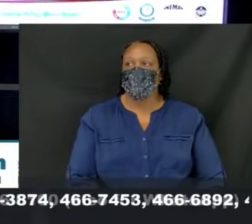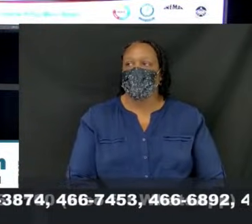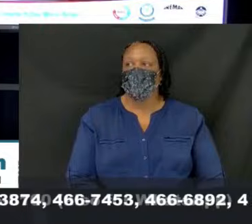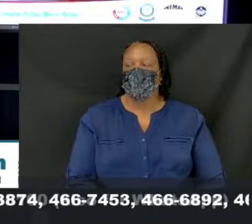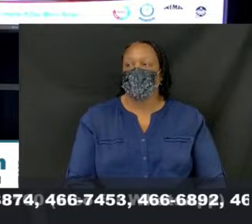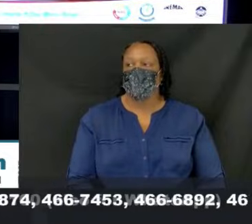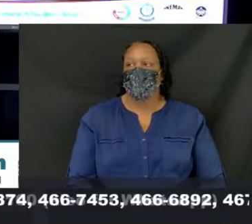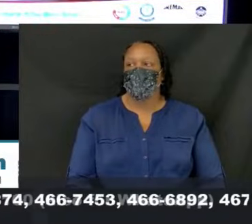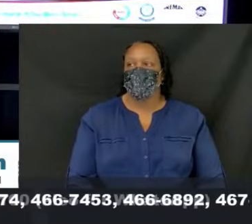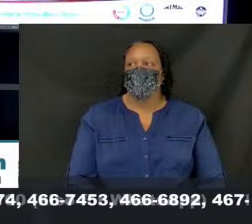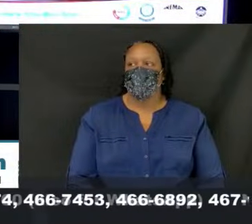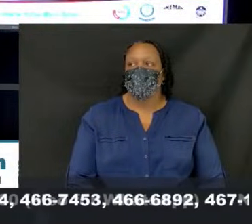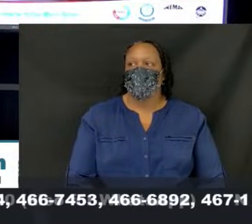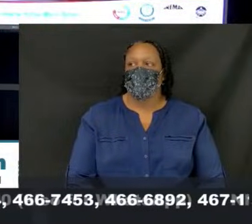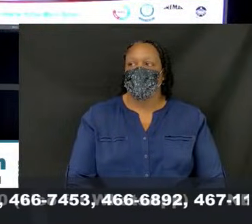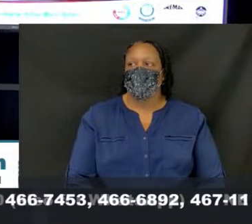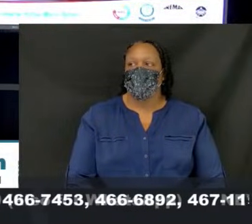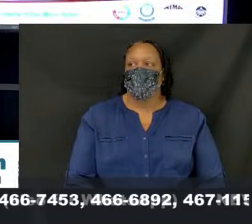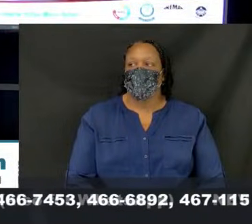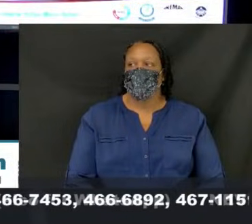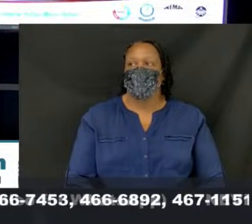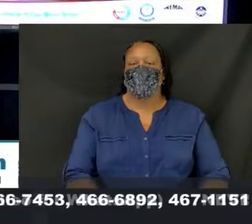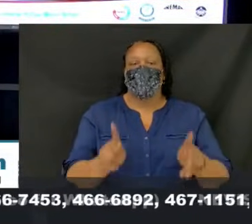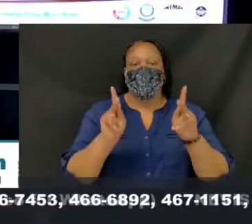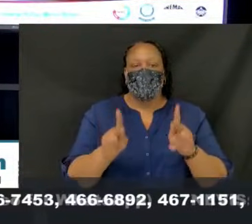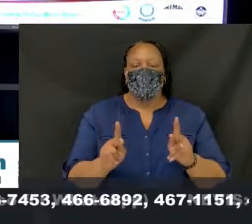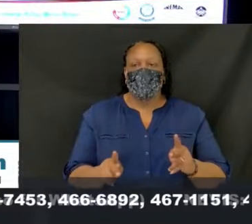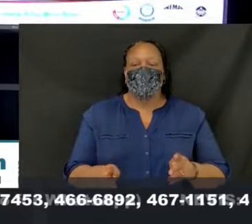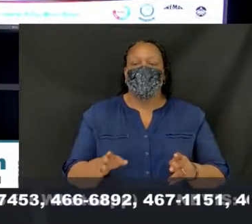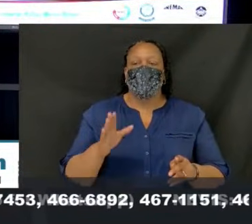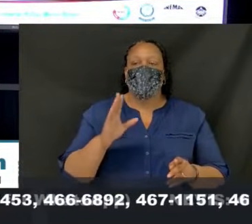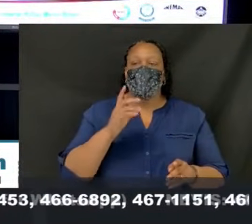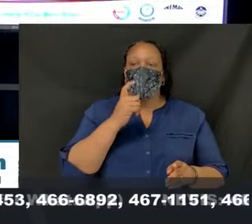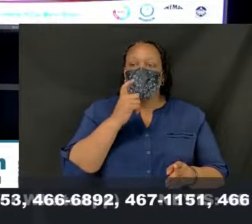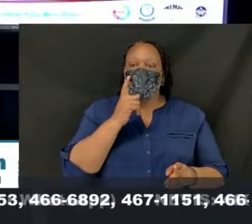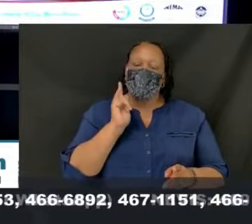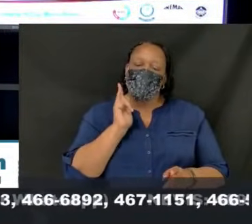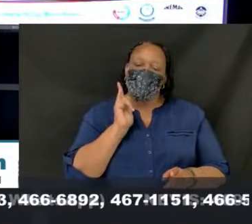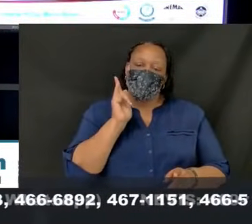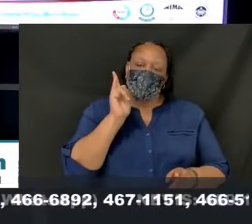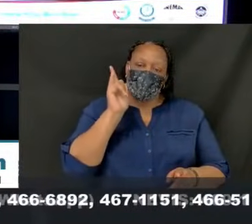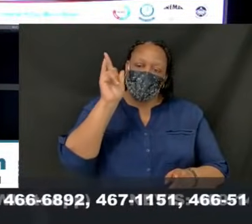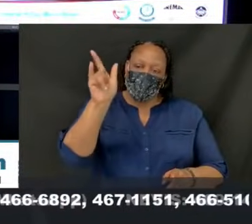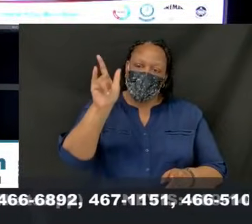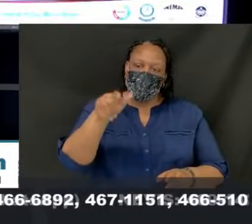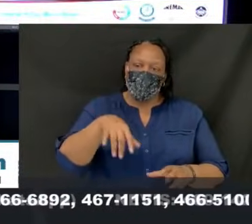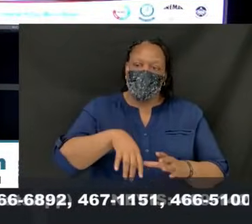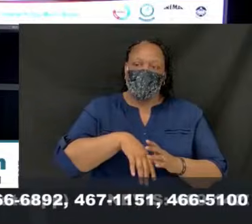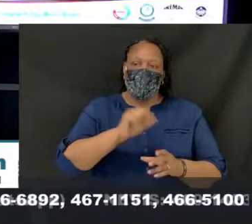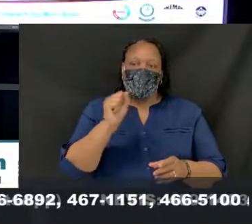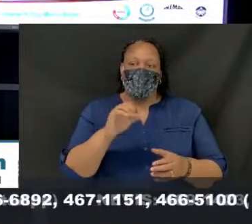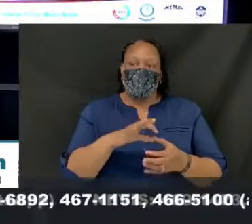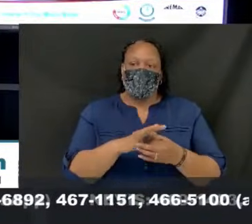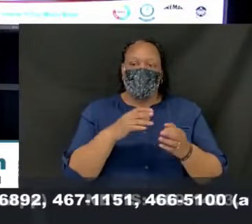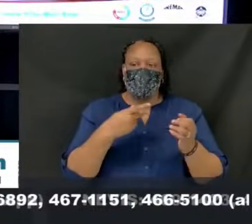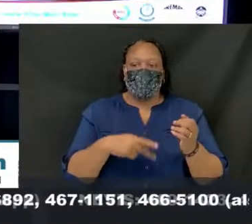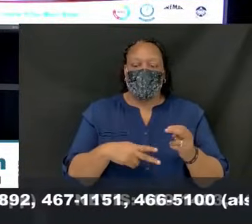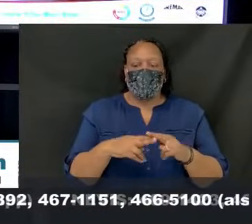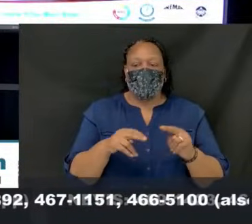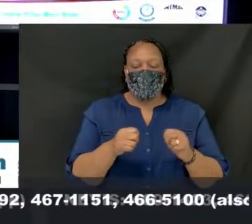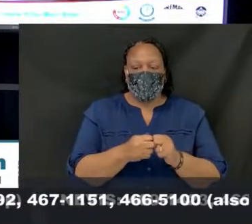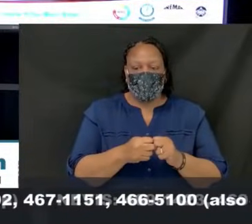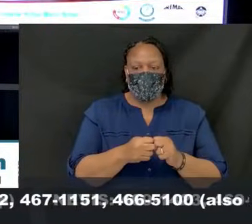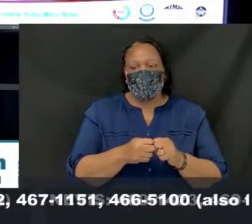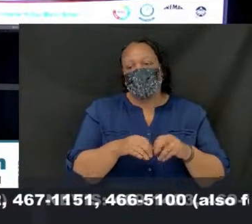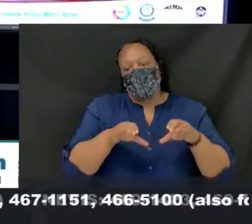view that persons who will be departing the Federation should be able to undergo a rapid test or